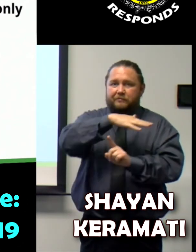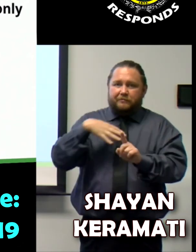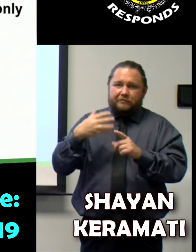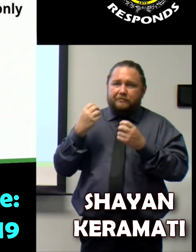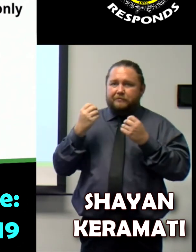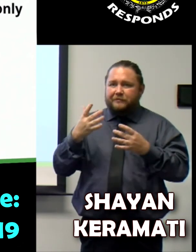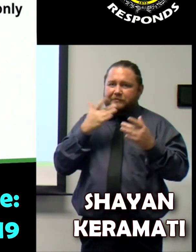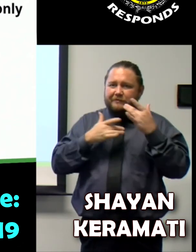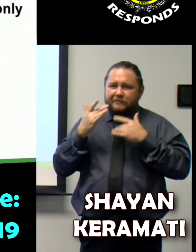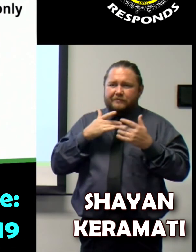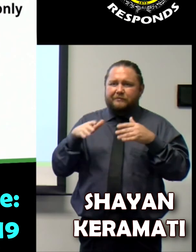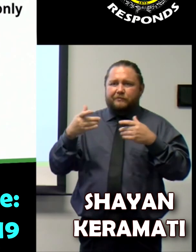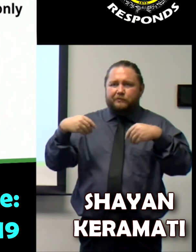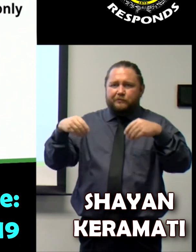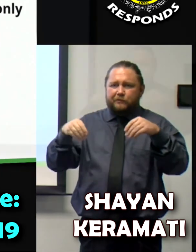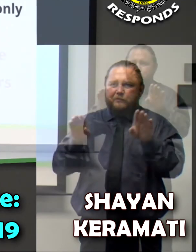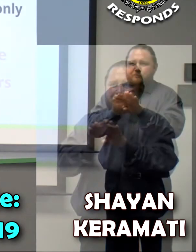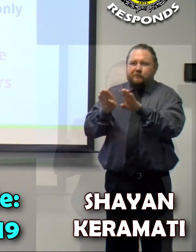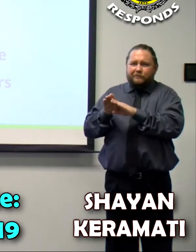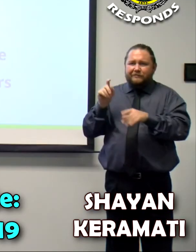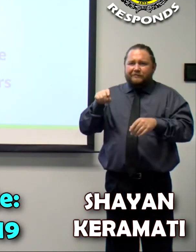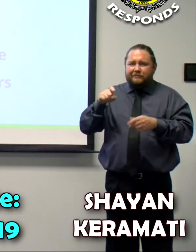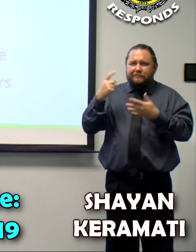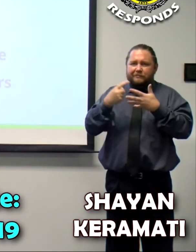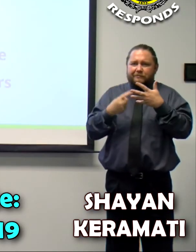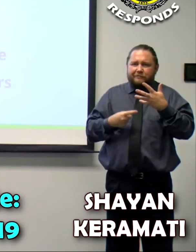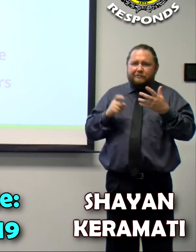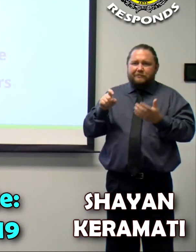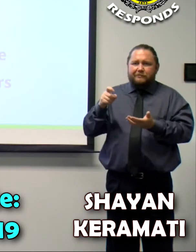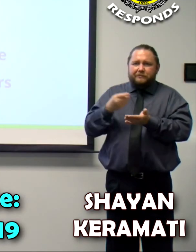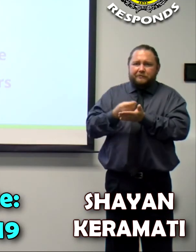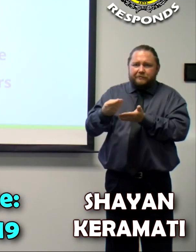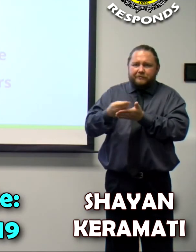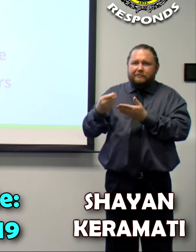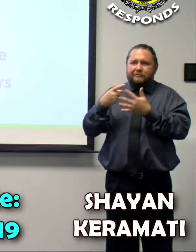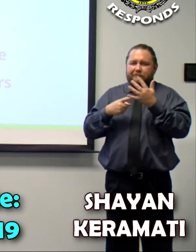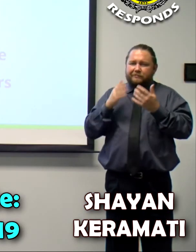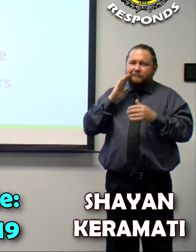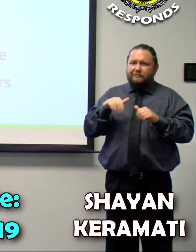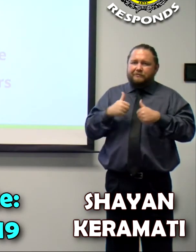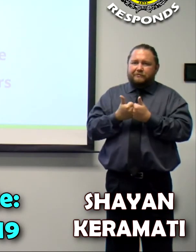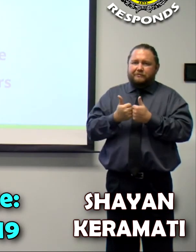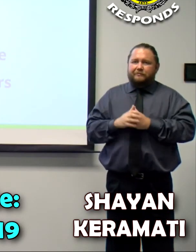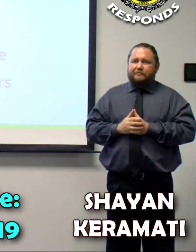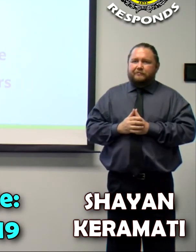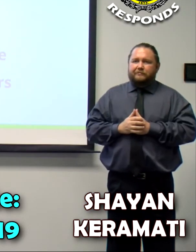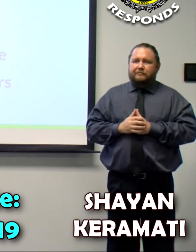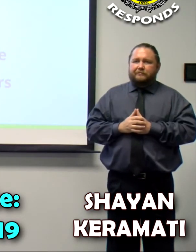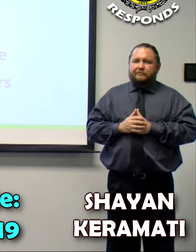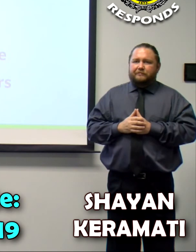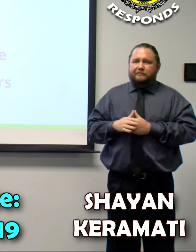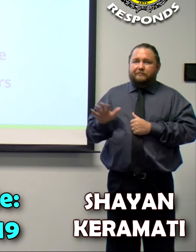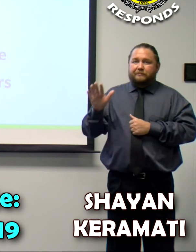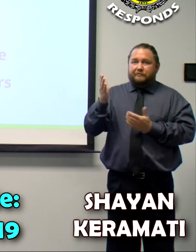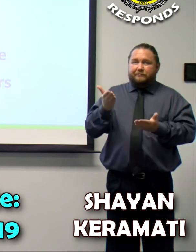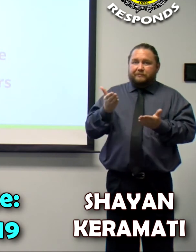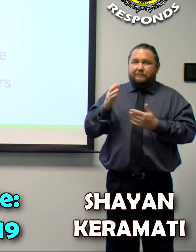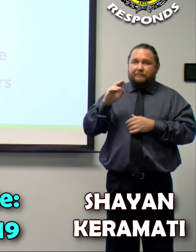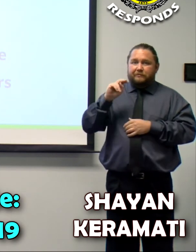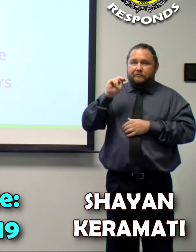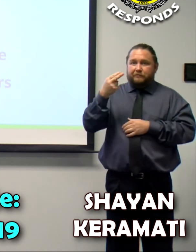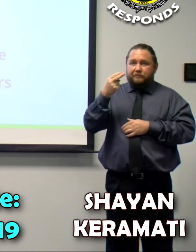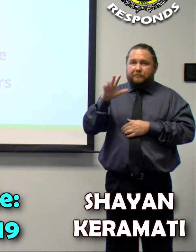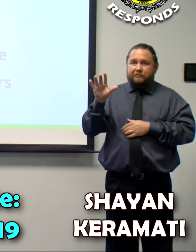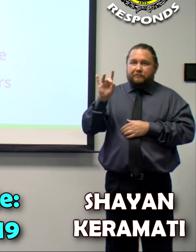Nashua, more than 8,000 people who are employed in New Hampshire have filed unemployment